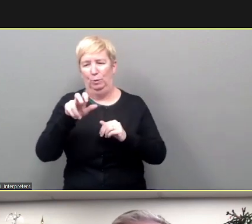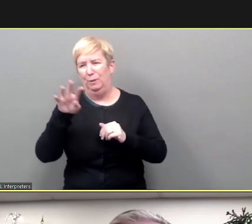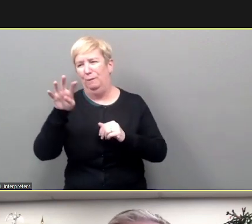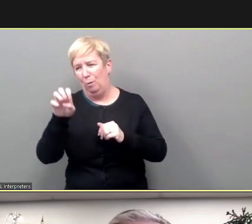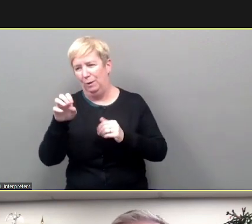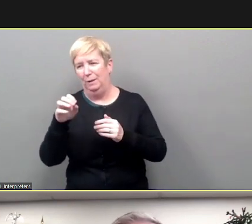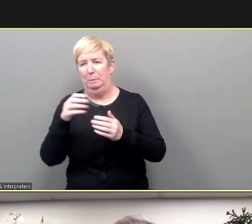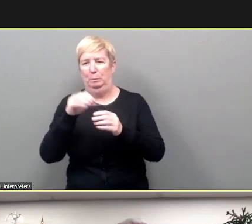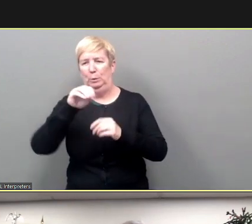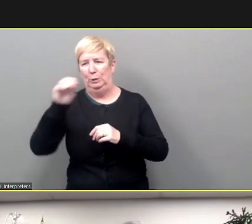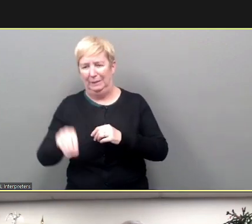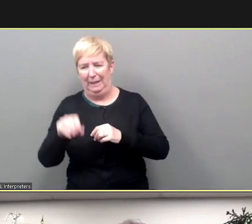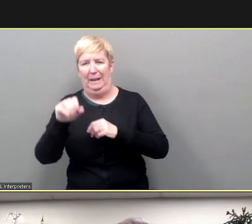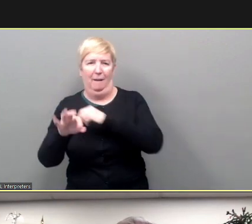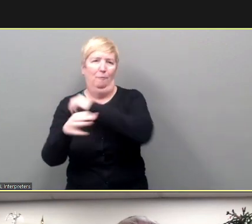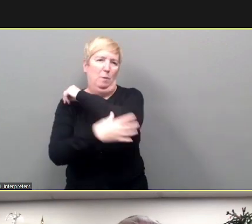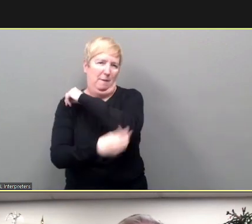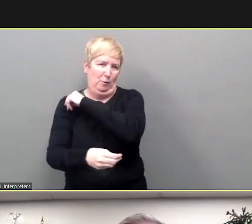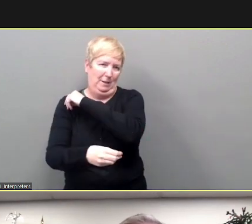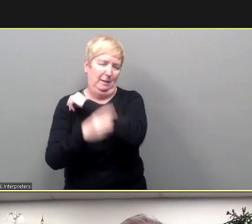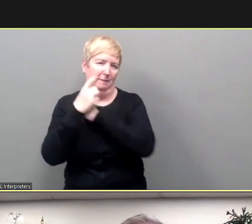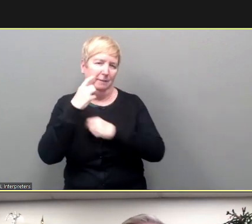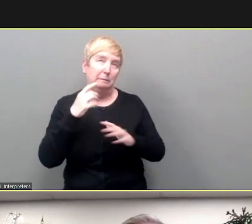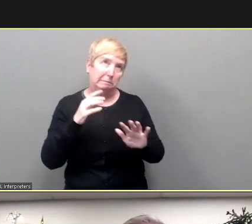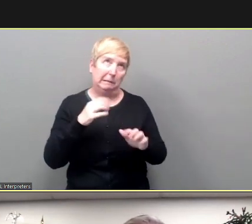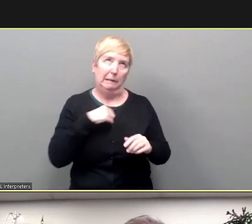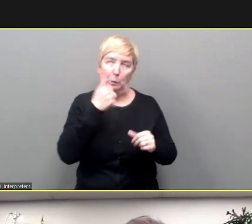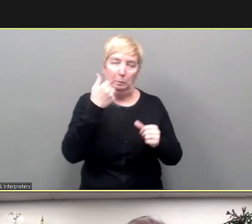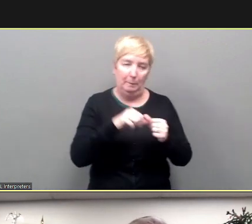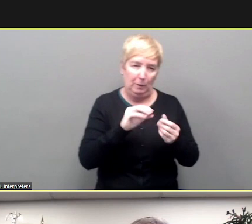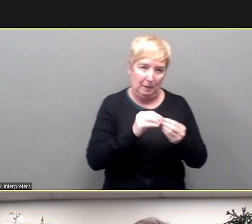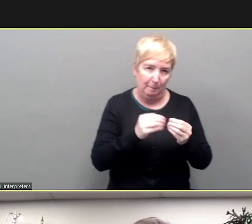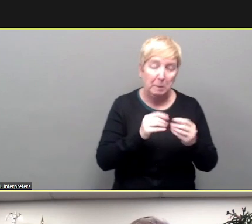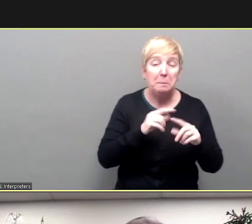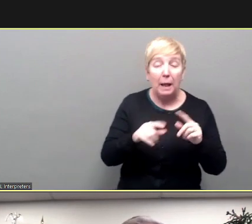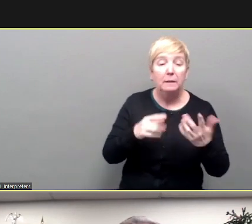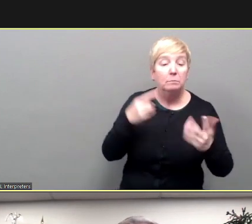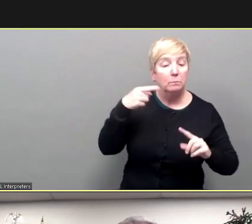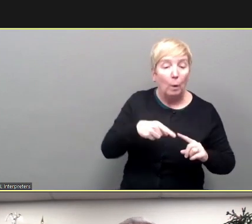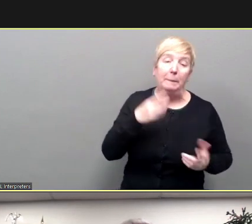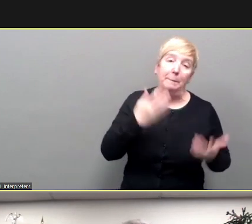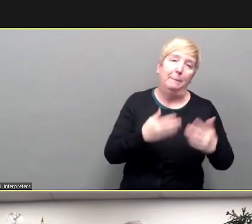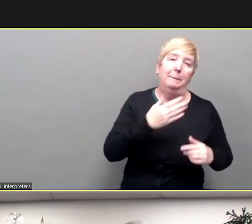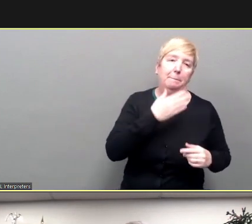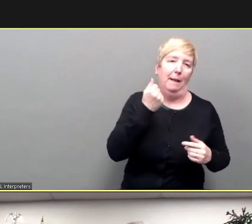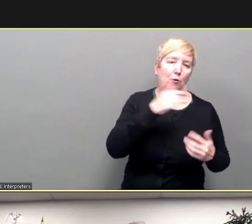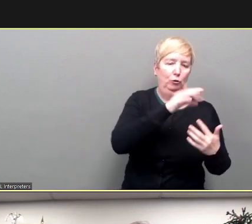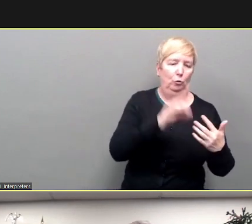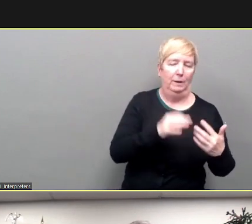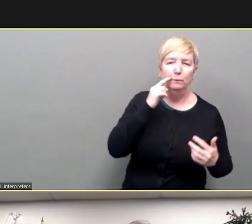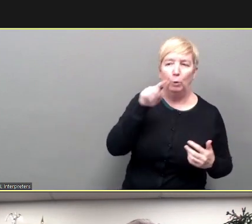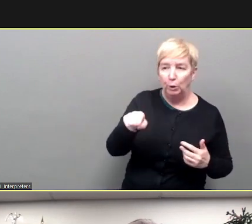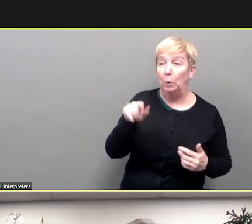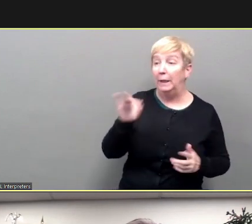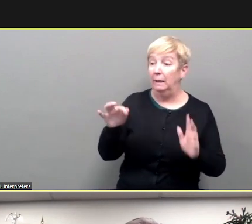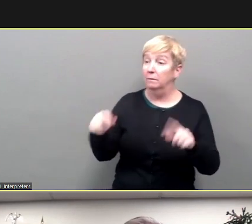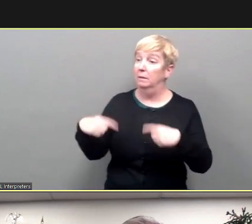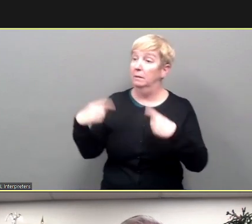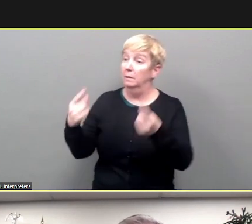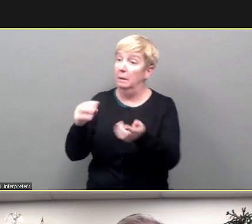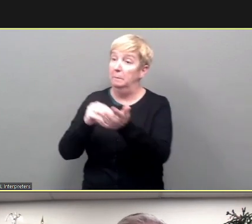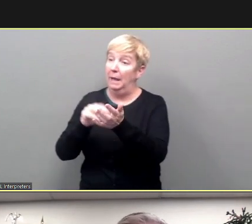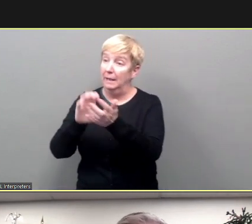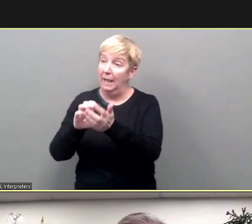table memorized, but I know that this might be a better option, particularly for people who were on Medicaid and now